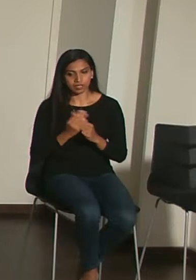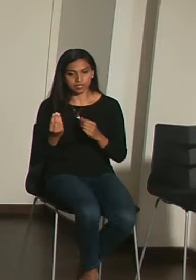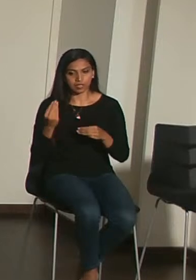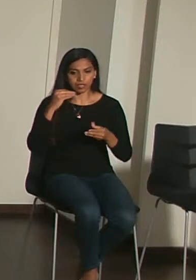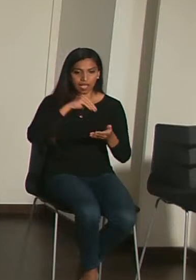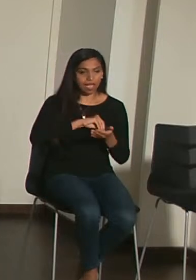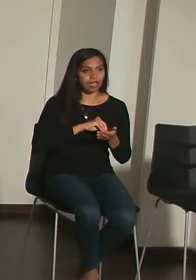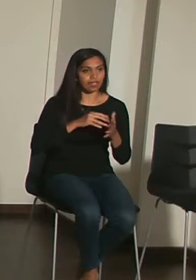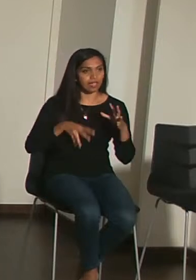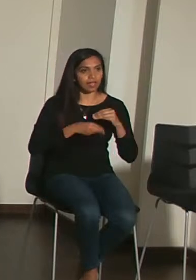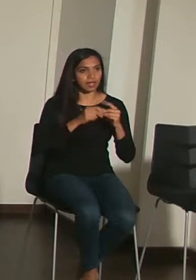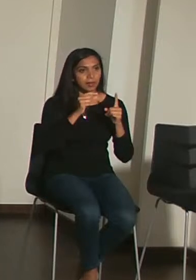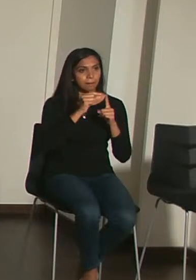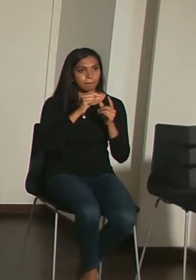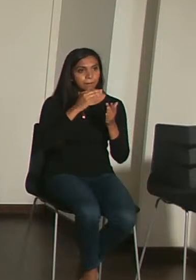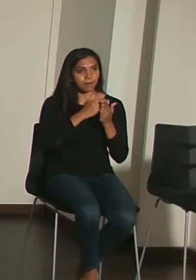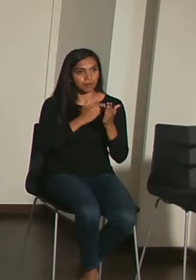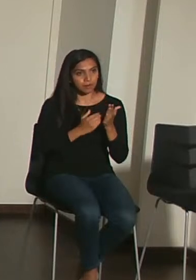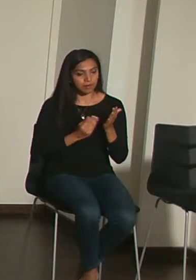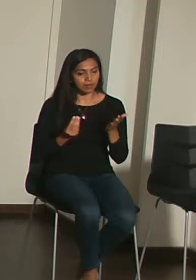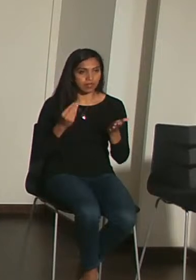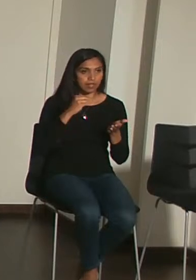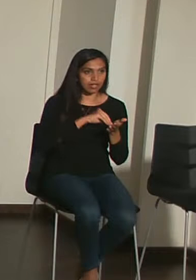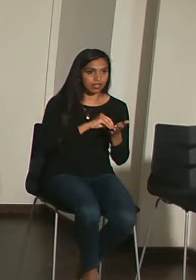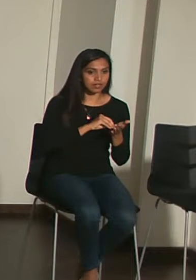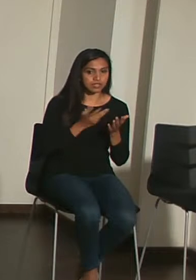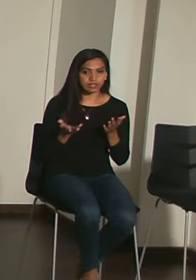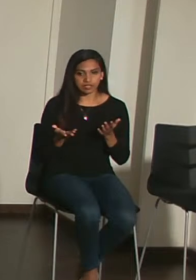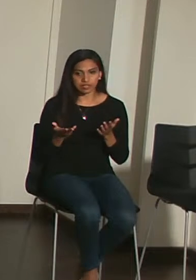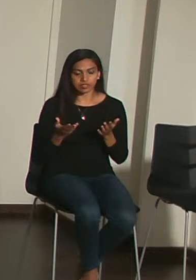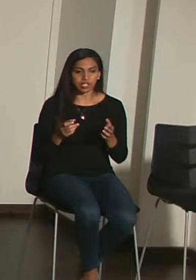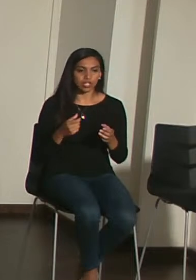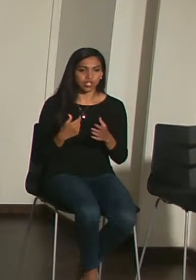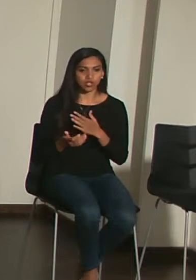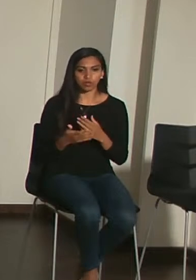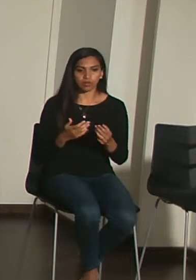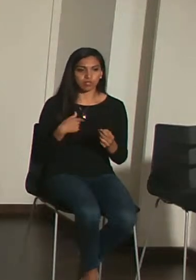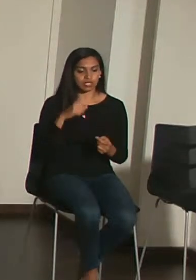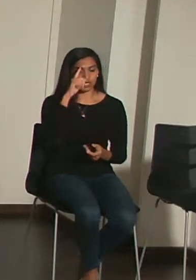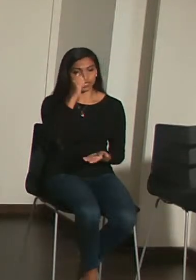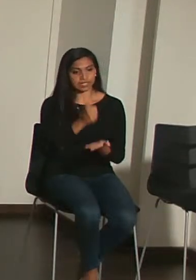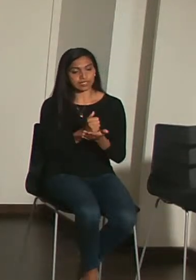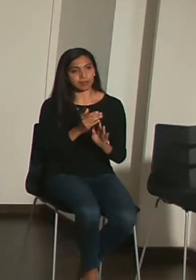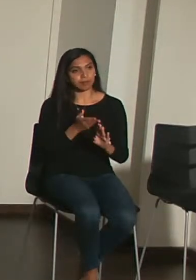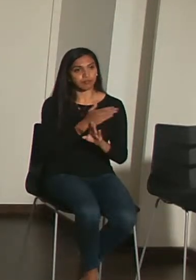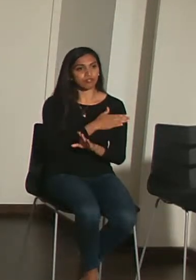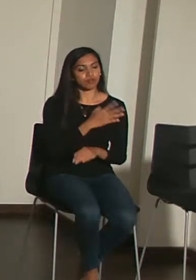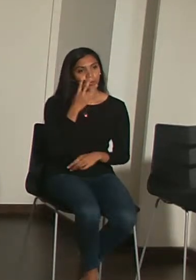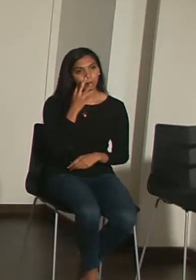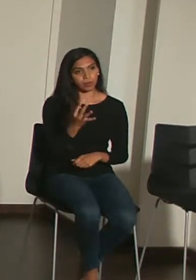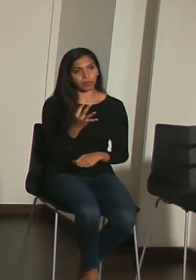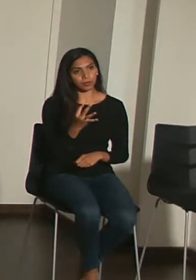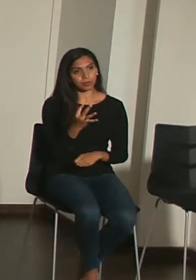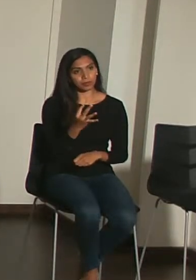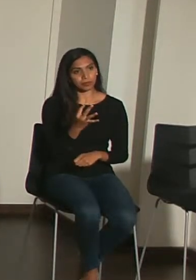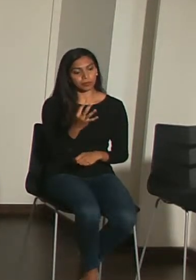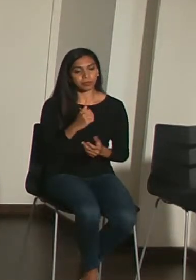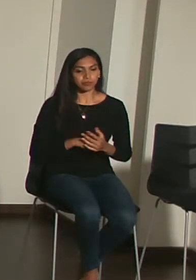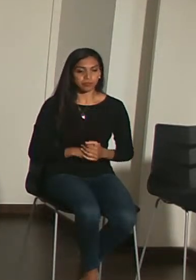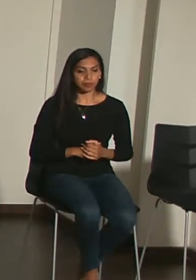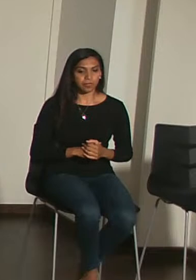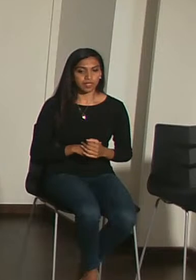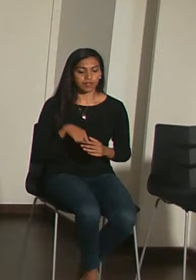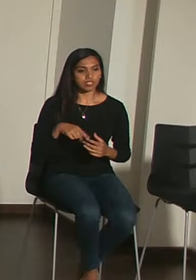policy. This is a non-negotiable. If there is no RAM, this place will not open. That is a